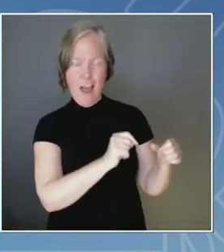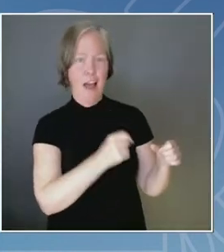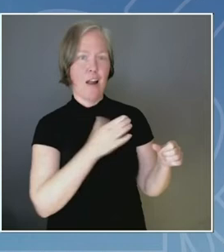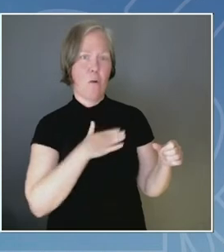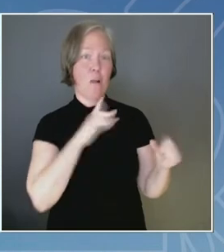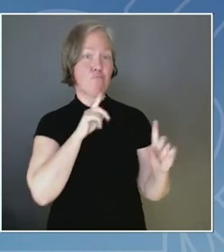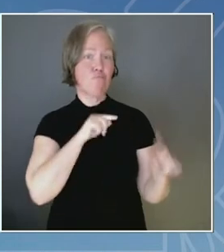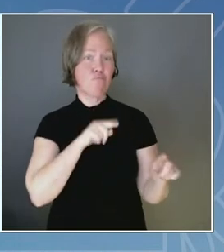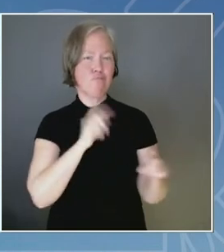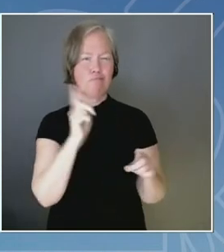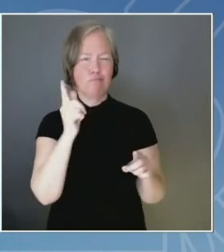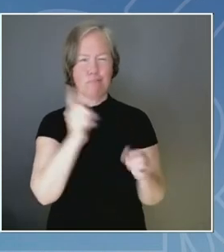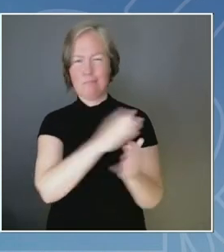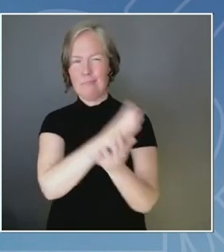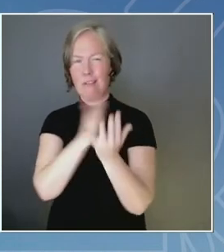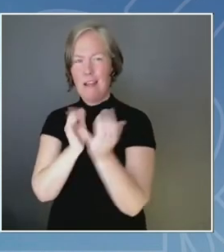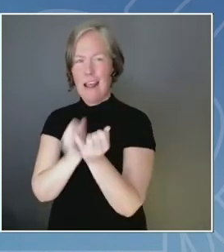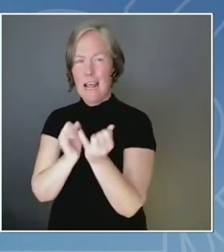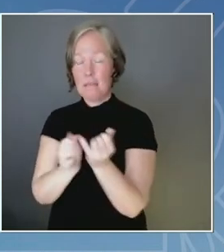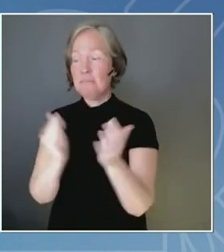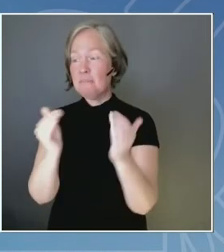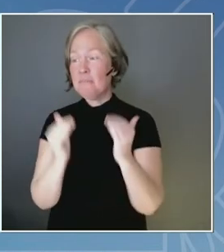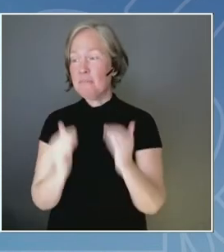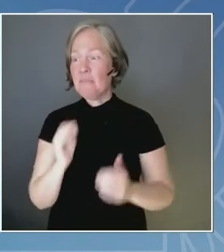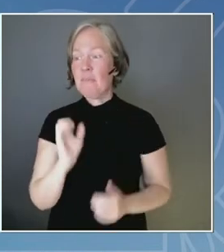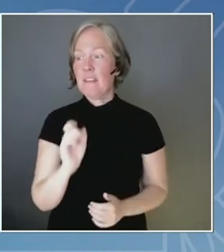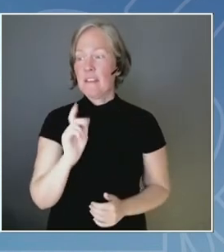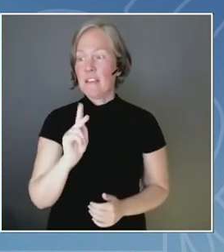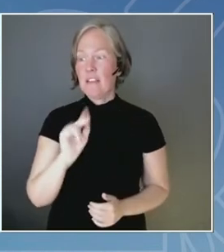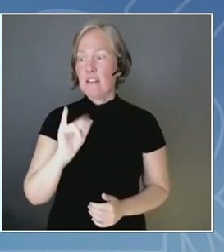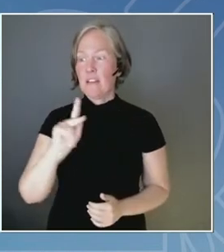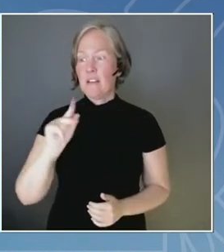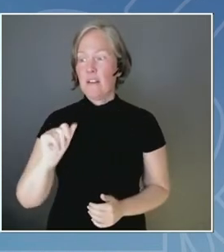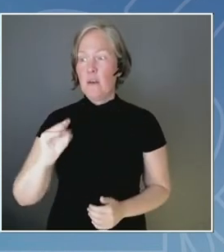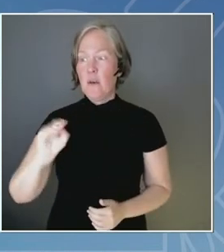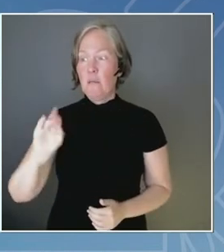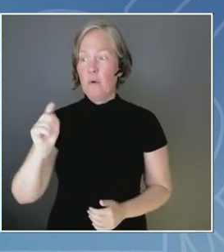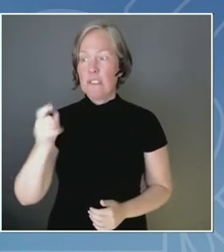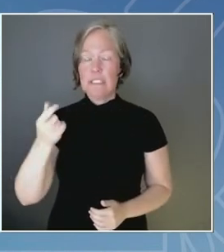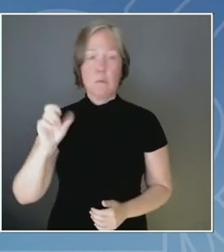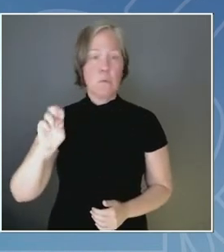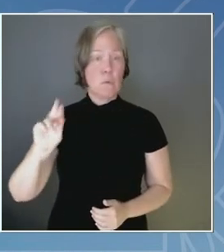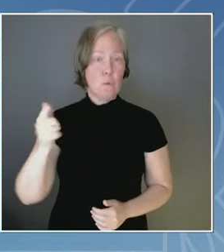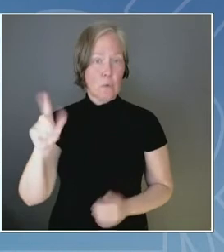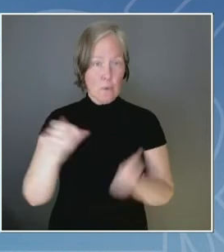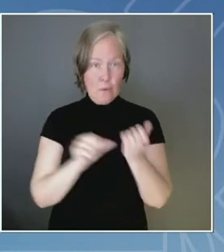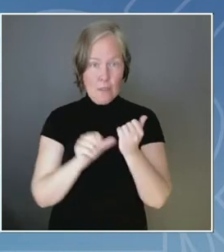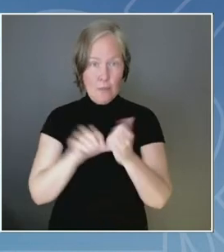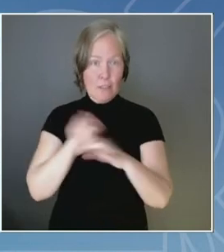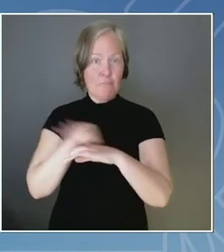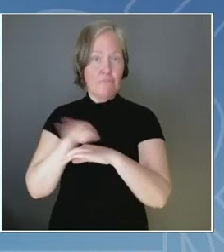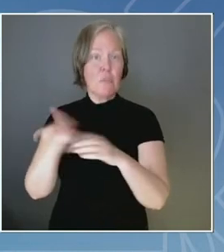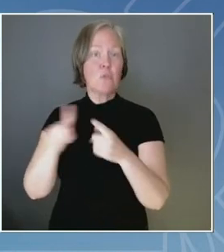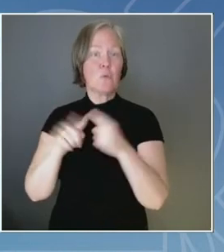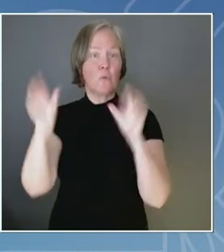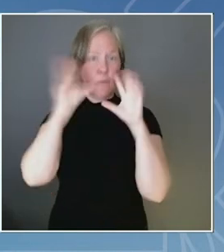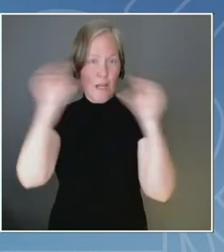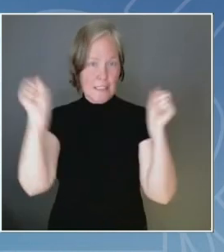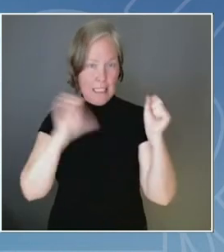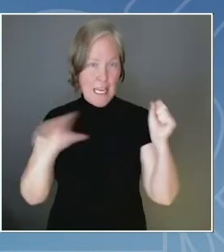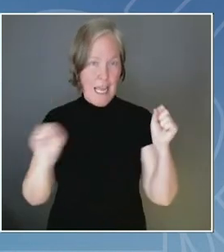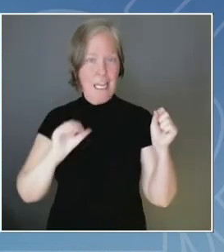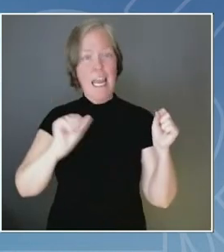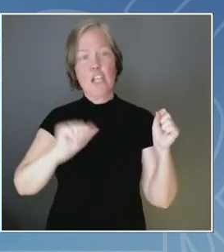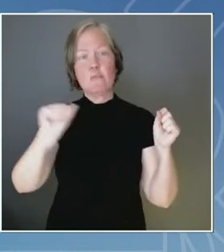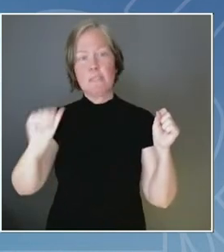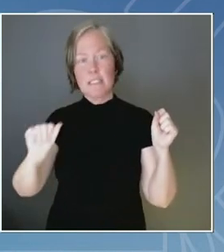like to introduce Erica Moritsugu, Deputy Assistant to the President and Asian American and Pacific Islander Senior Liaison at the